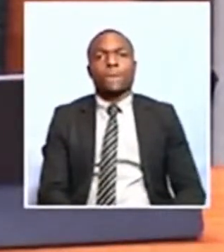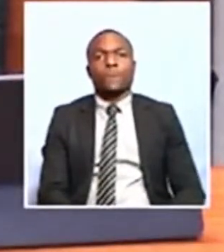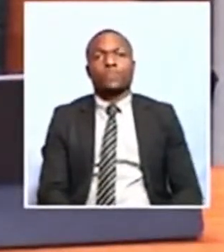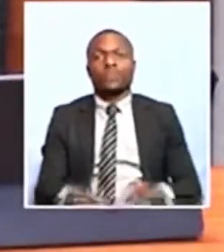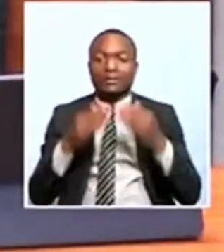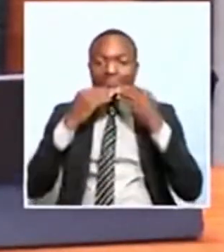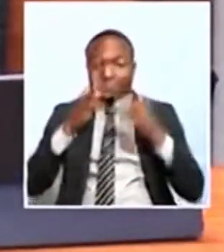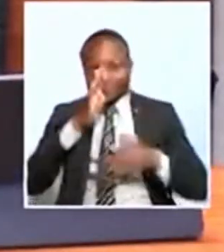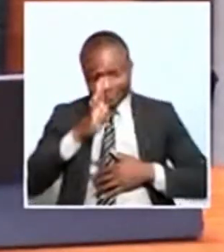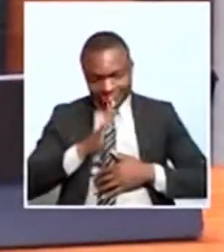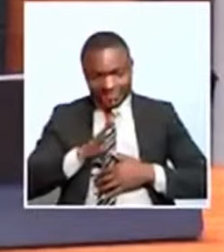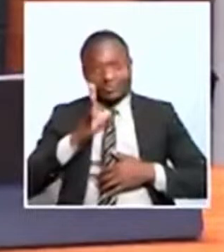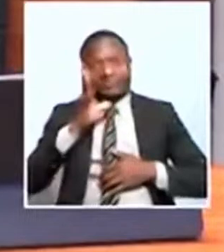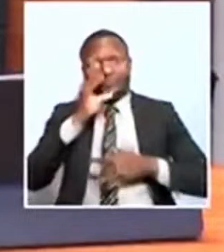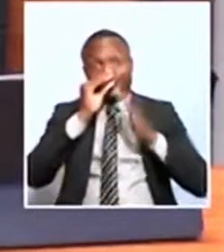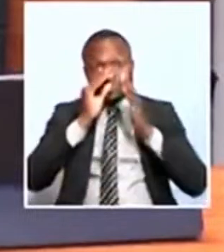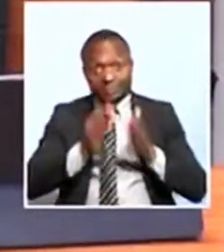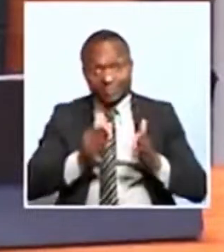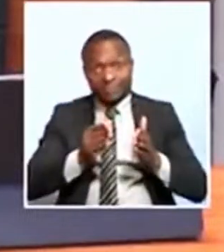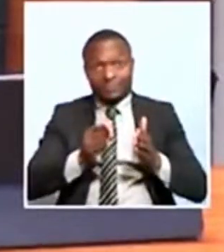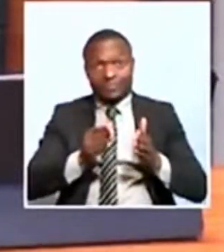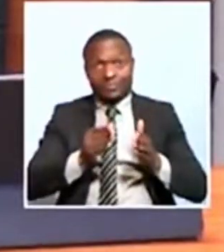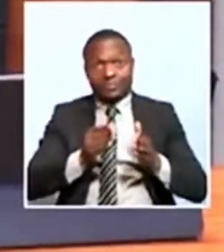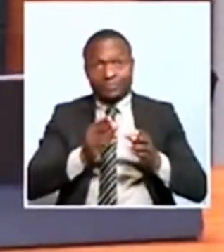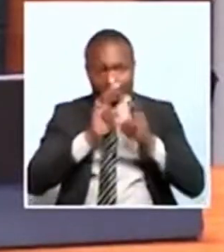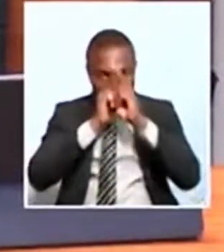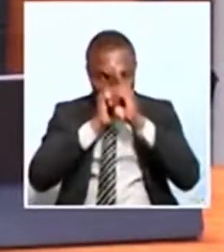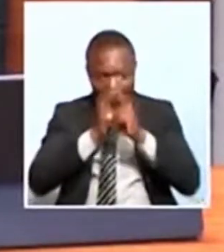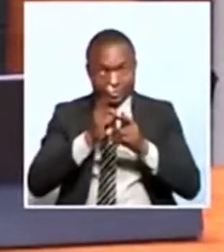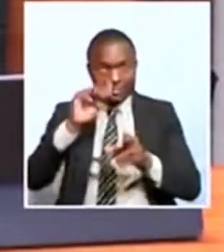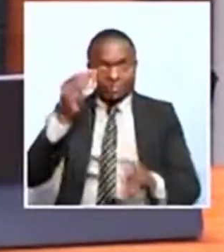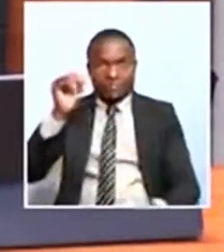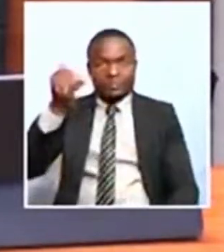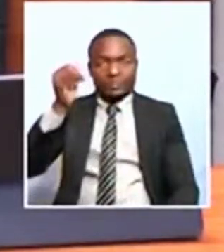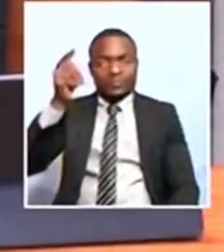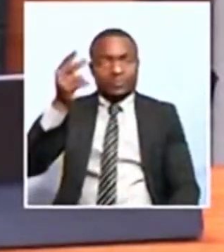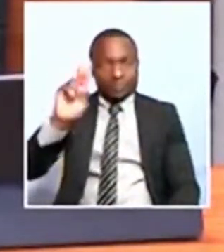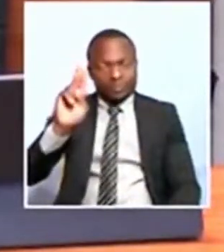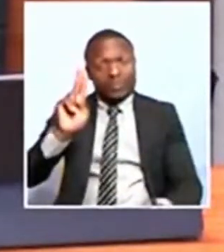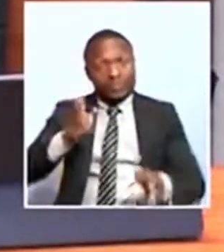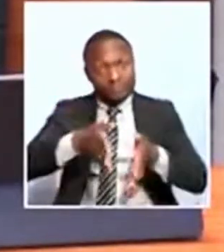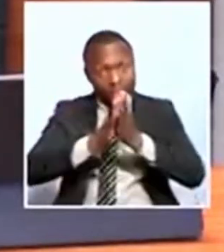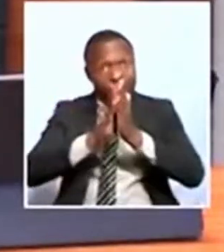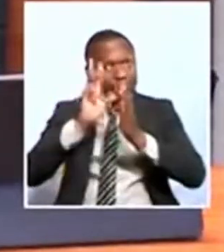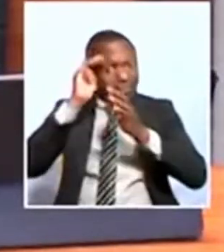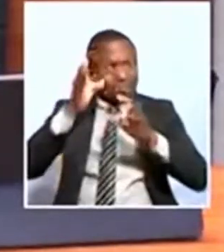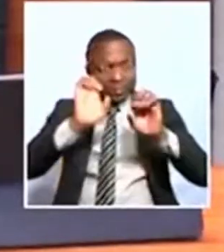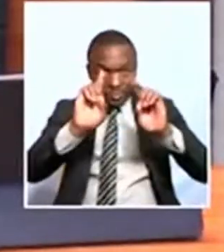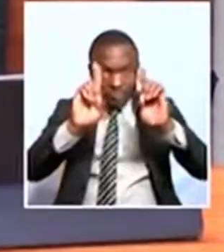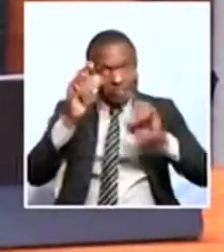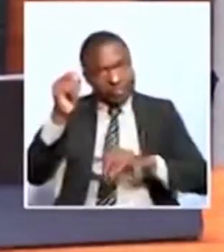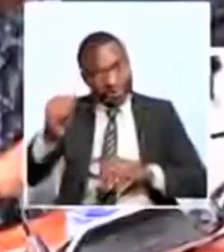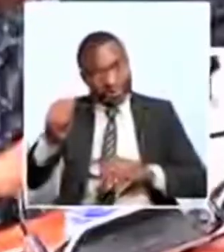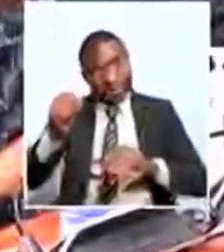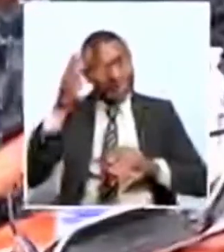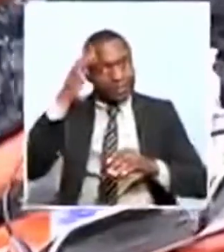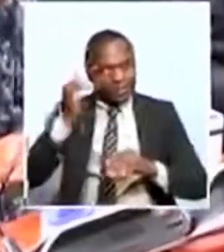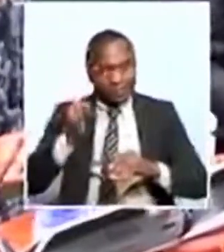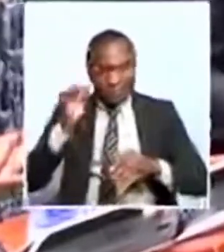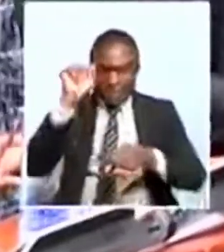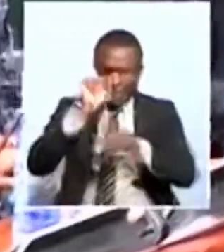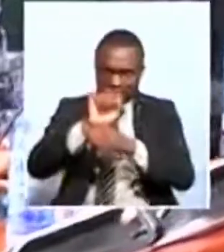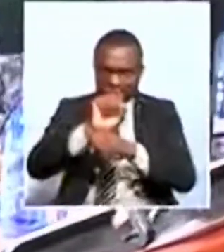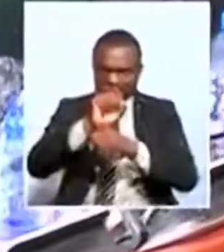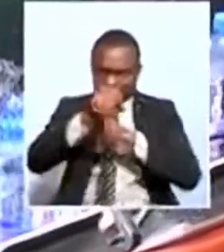Thank you, Madam Speaker. Mr. Miyutu, Kalabo Central, to ask the Minister of Education, A, why grade 7